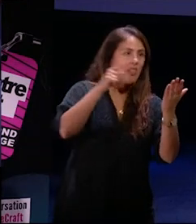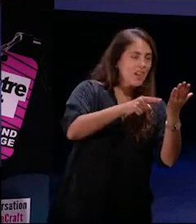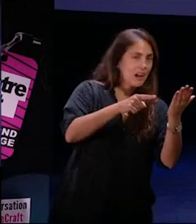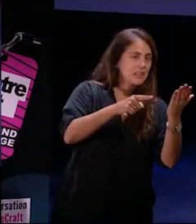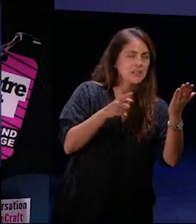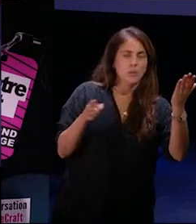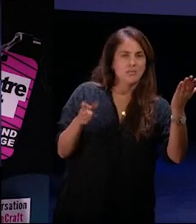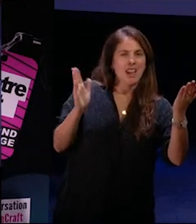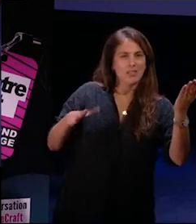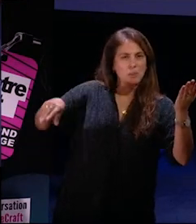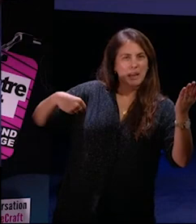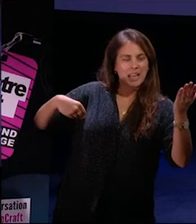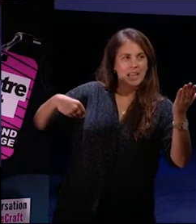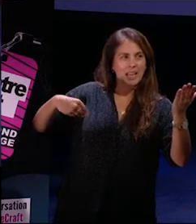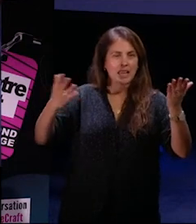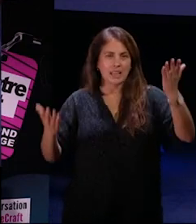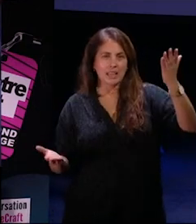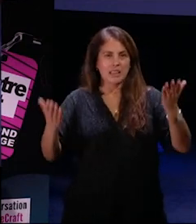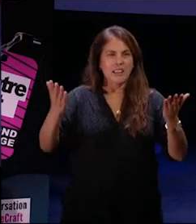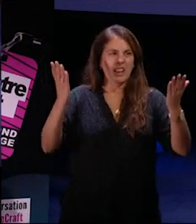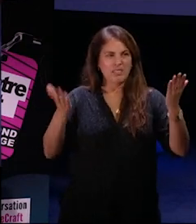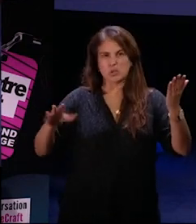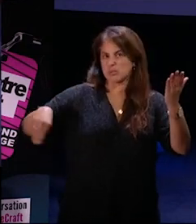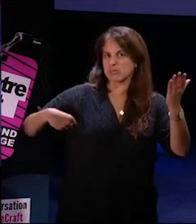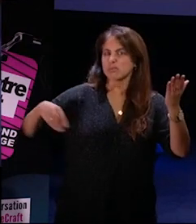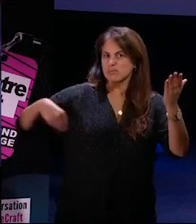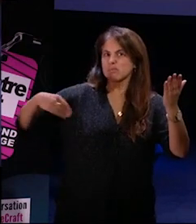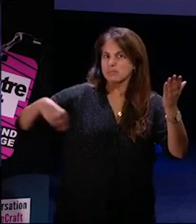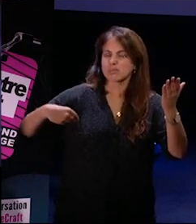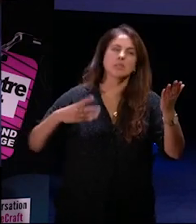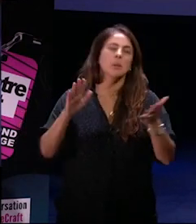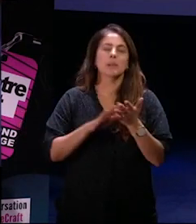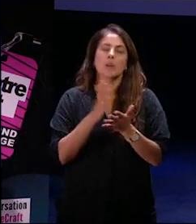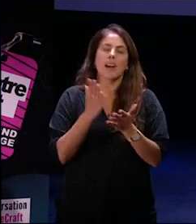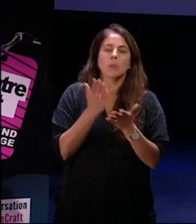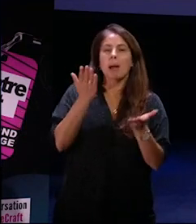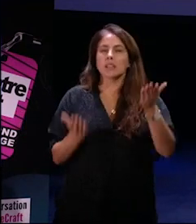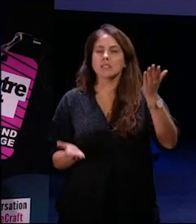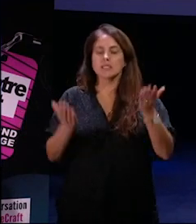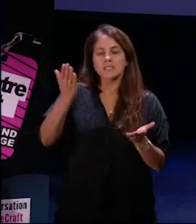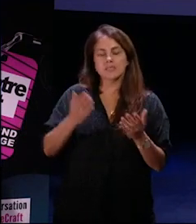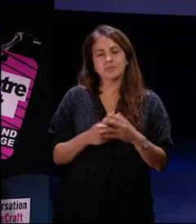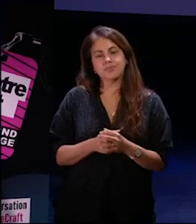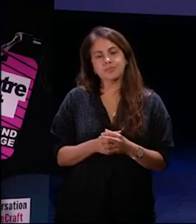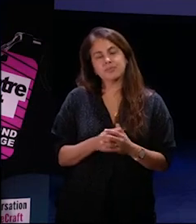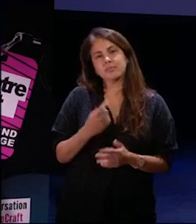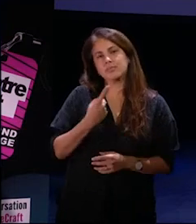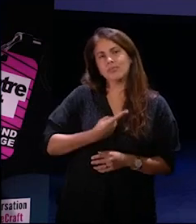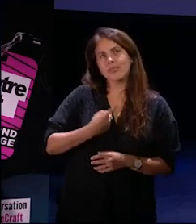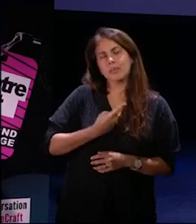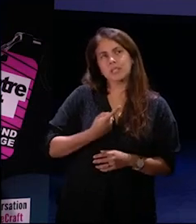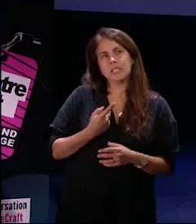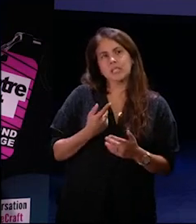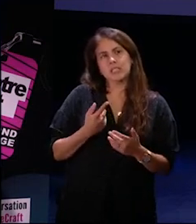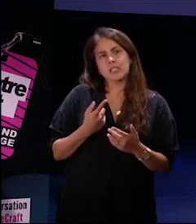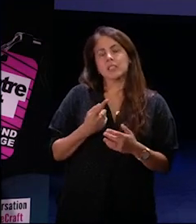that maybe are more for the sake of getting a little bit of money in. But it was always about making sure that no